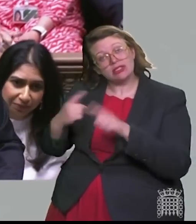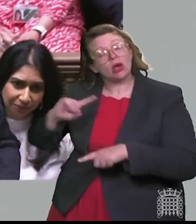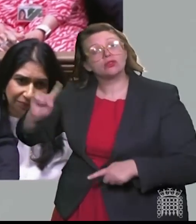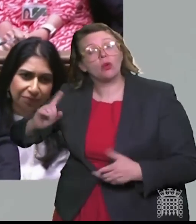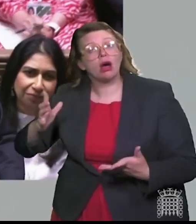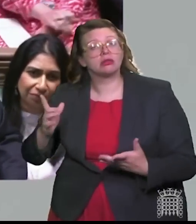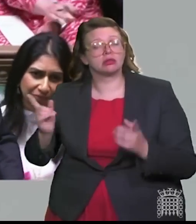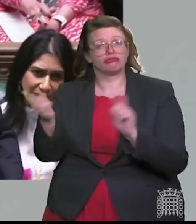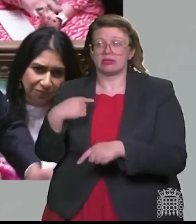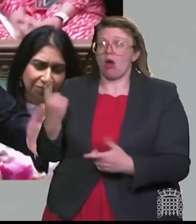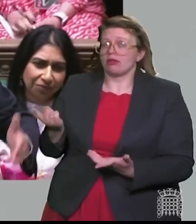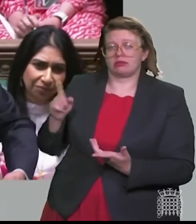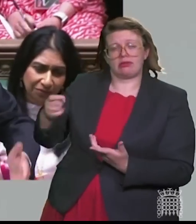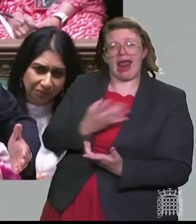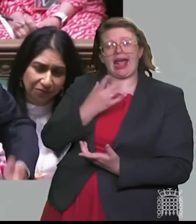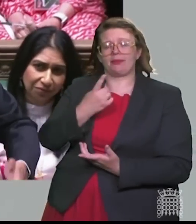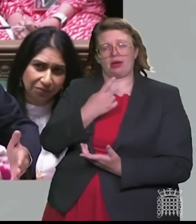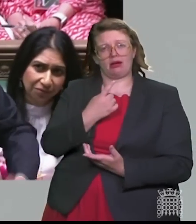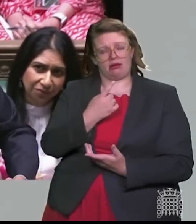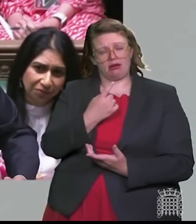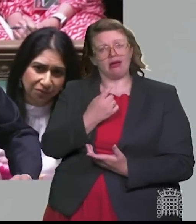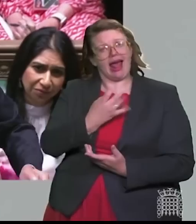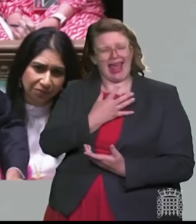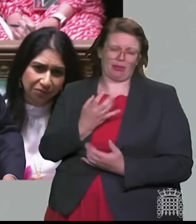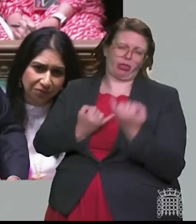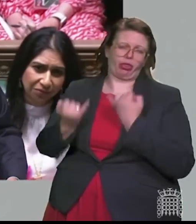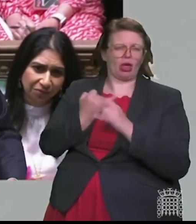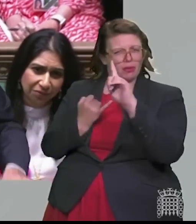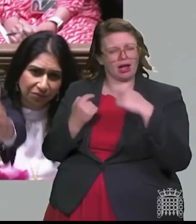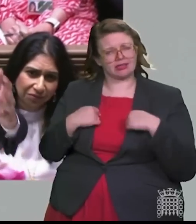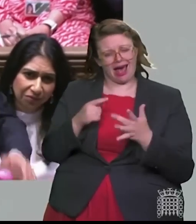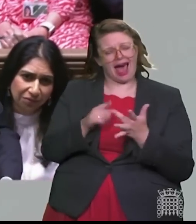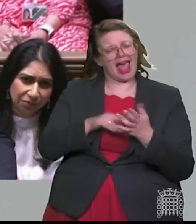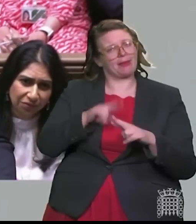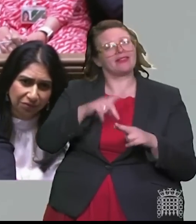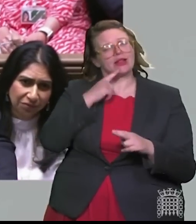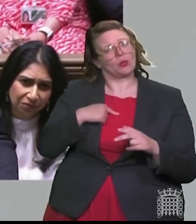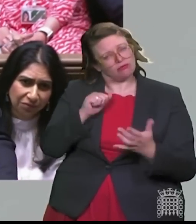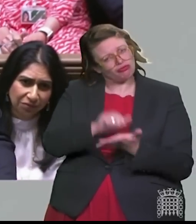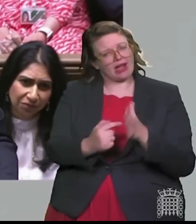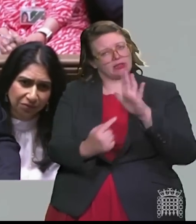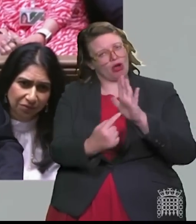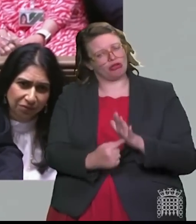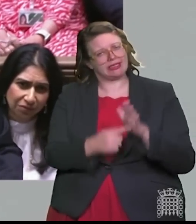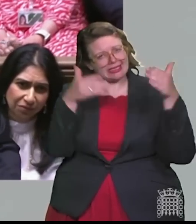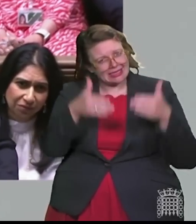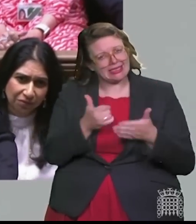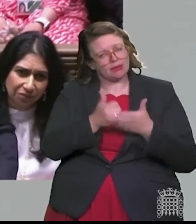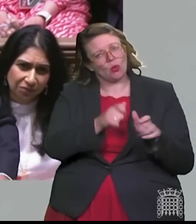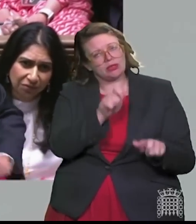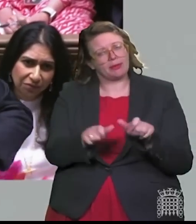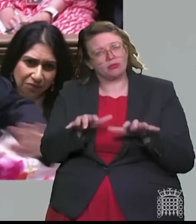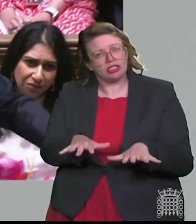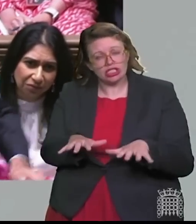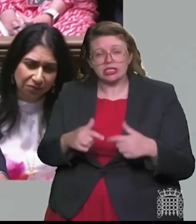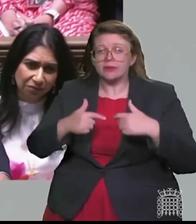They're saying that we are prioritising what's right for the British people, Mr. Speaker. He talked about public services, I said. Best reading